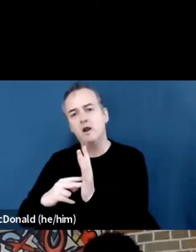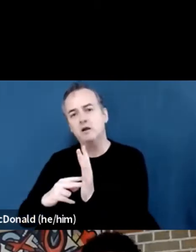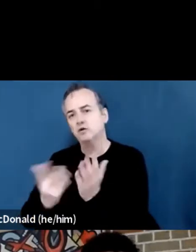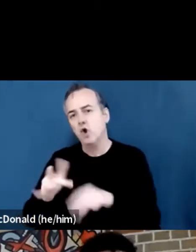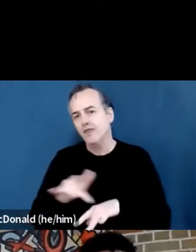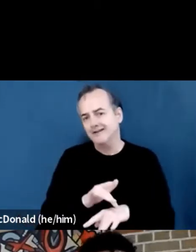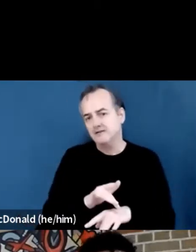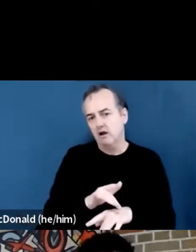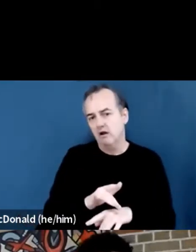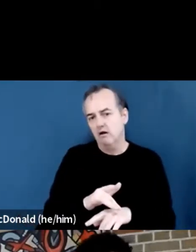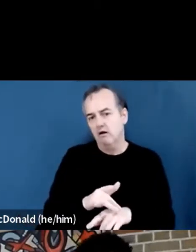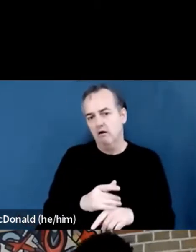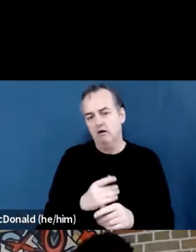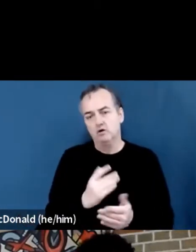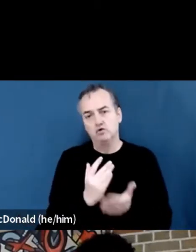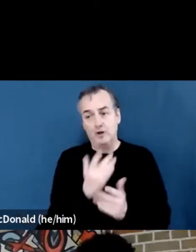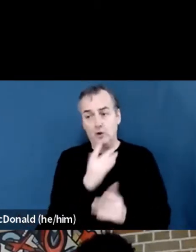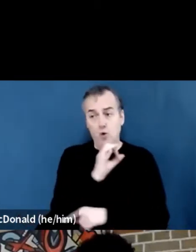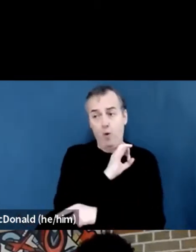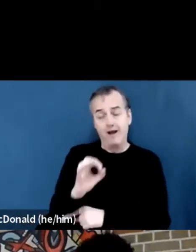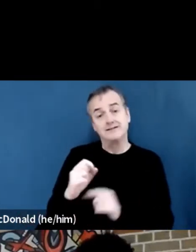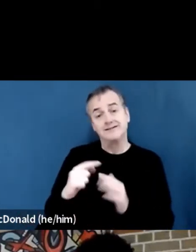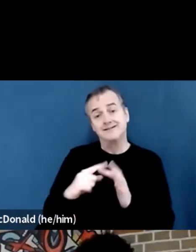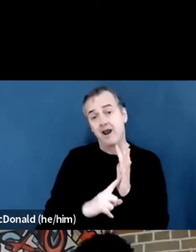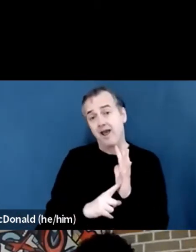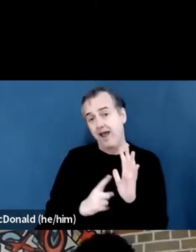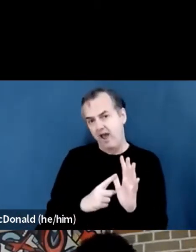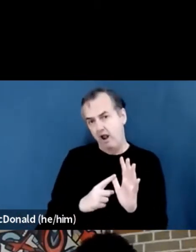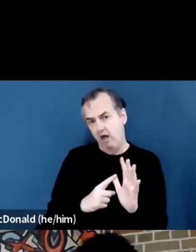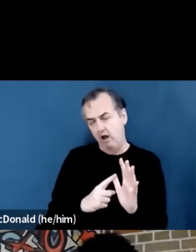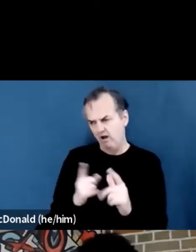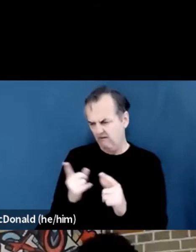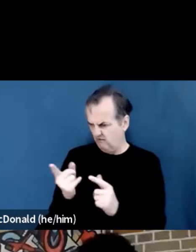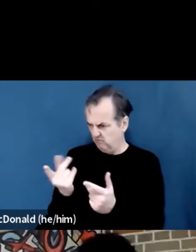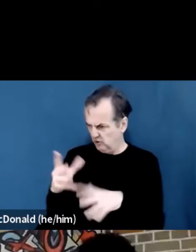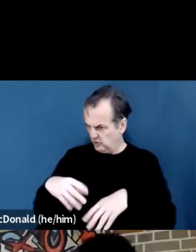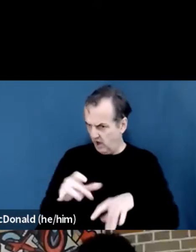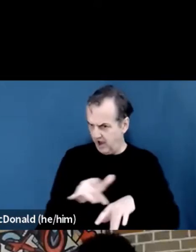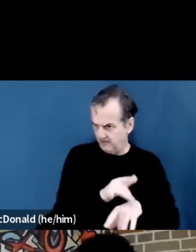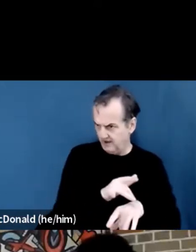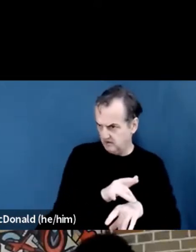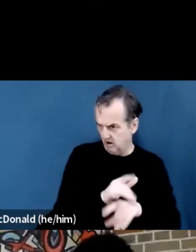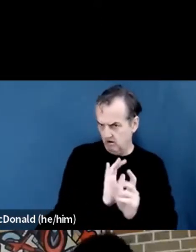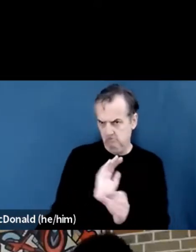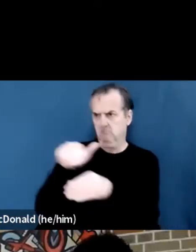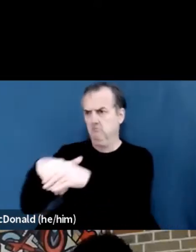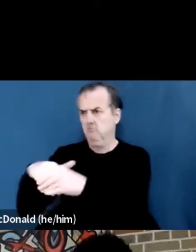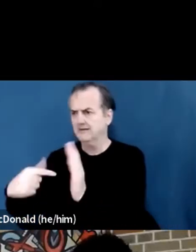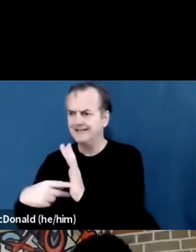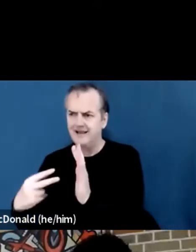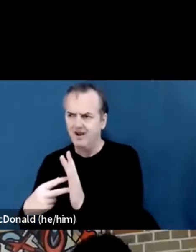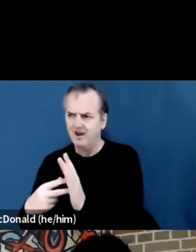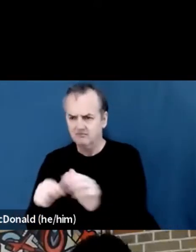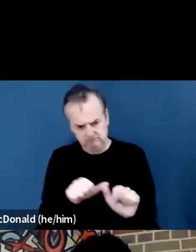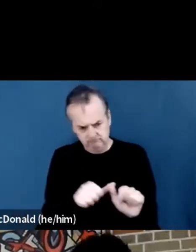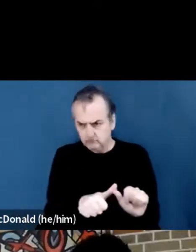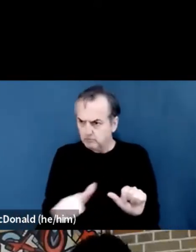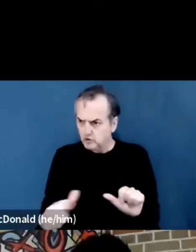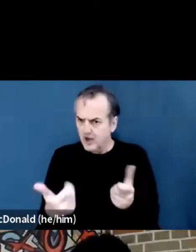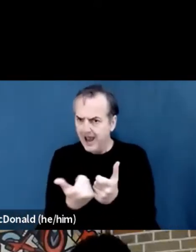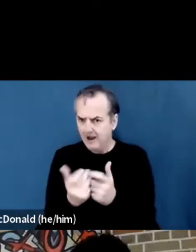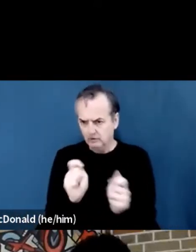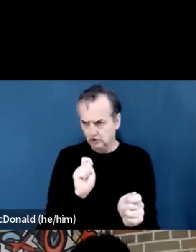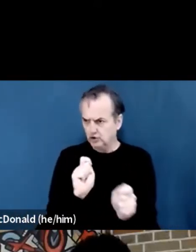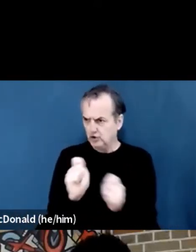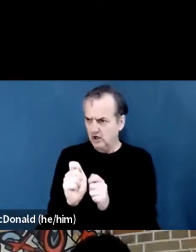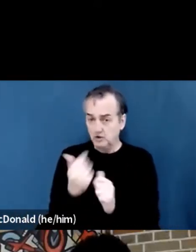I guess my first question for you, Ella, is about that journey, how you kind of made that journey into TV and what it's like, really,